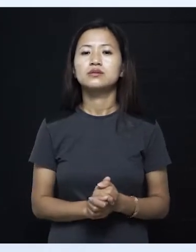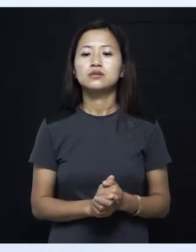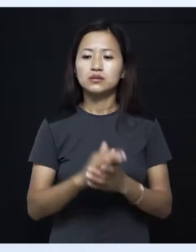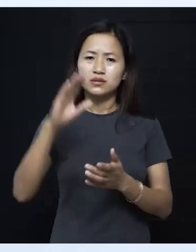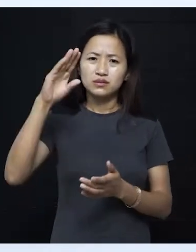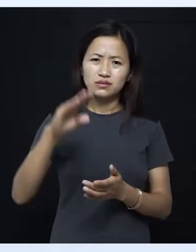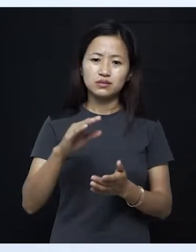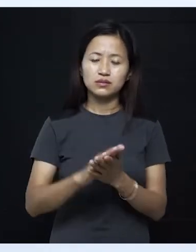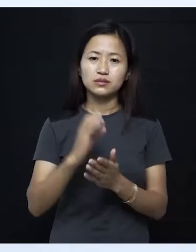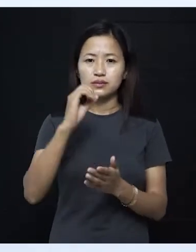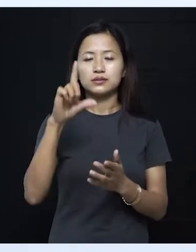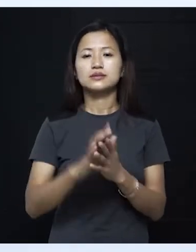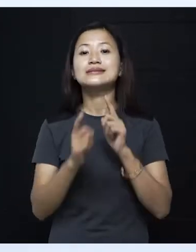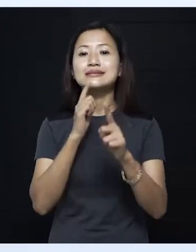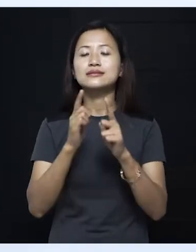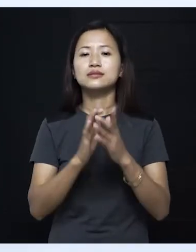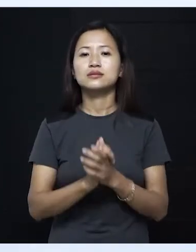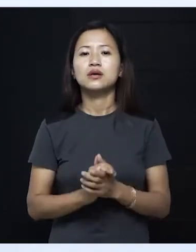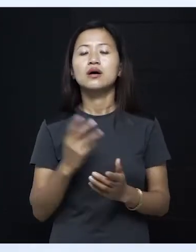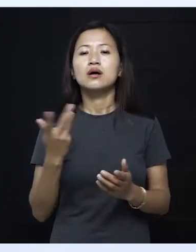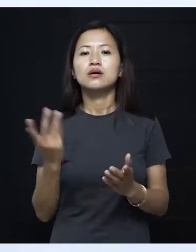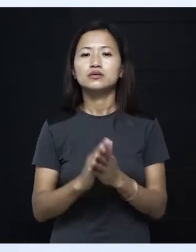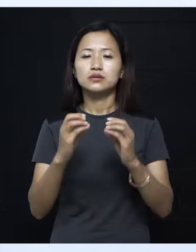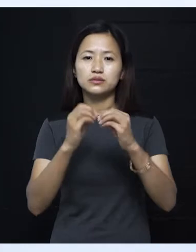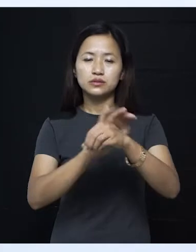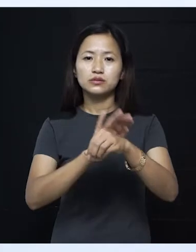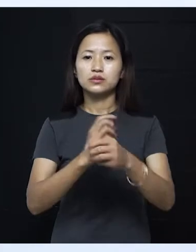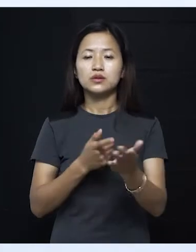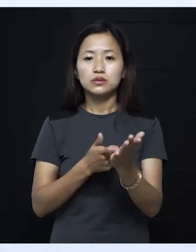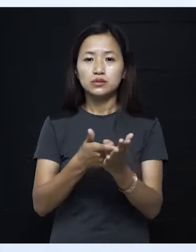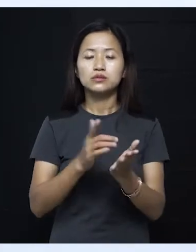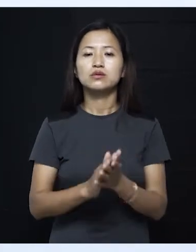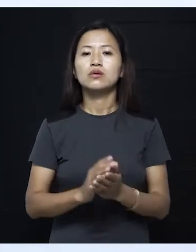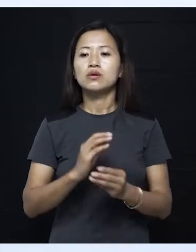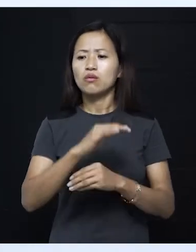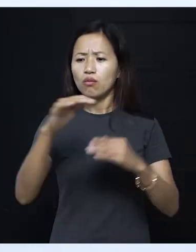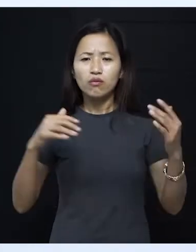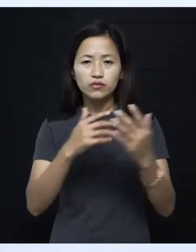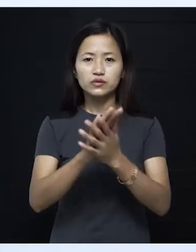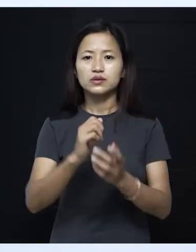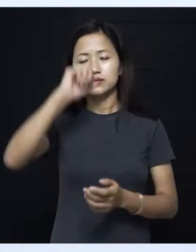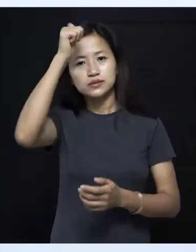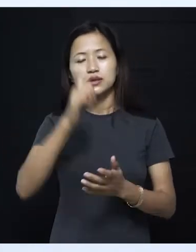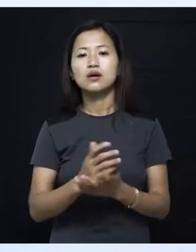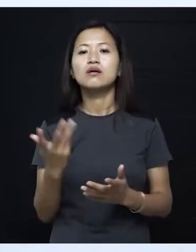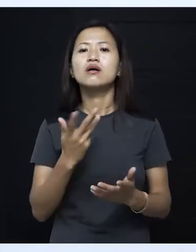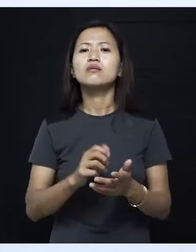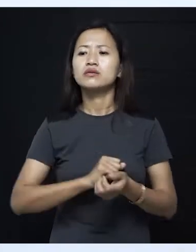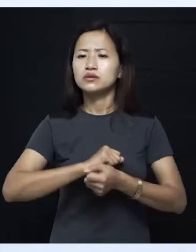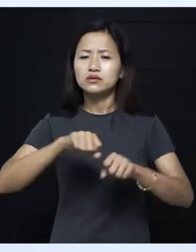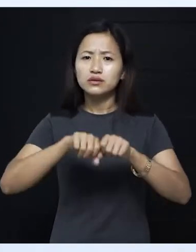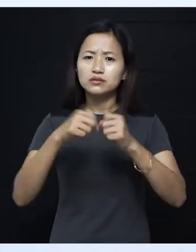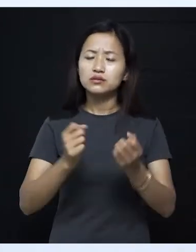the lower classes, you have discussed about how the Britishers ruled over India, isn't it? And how they have destroyed